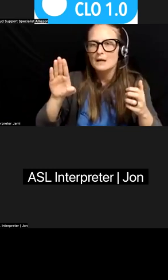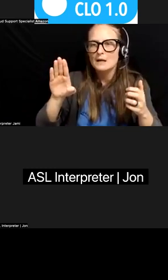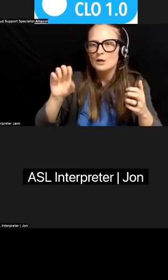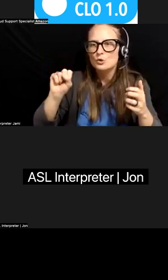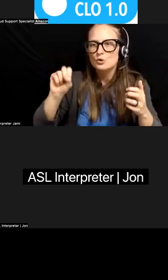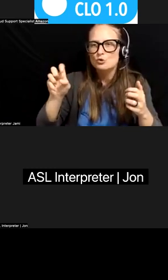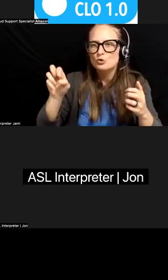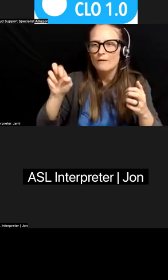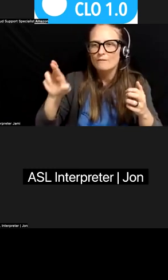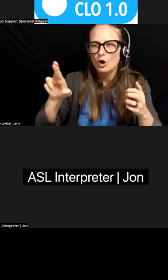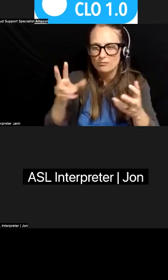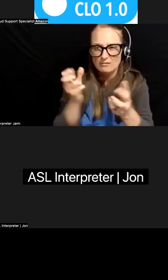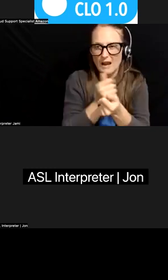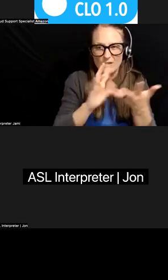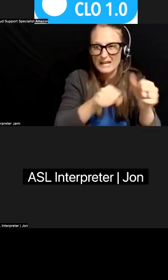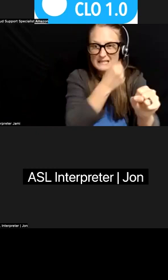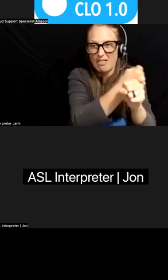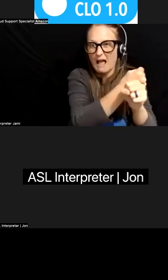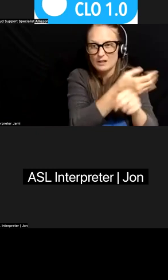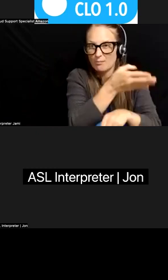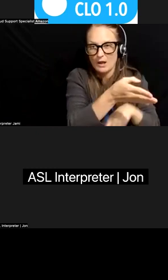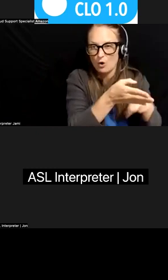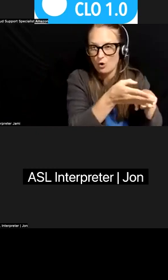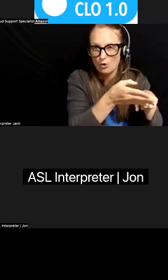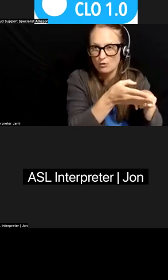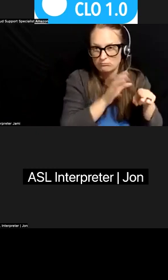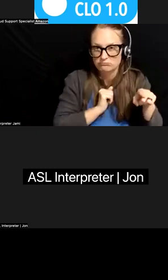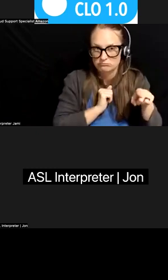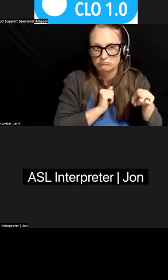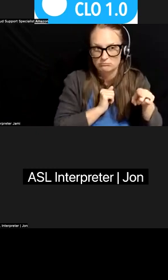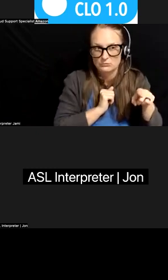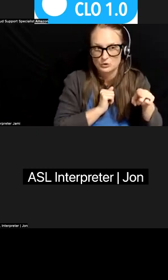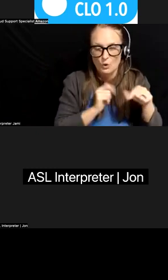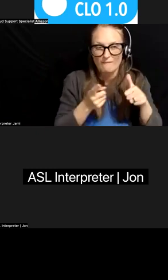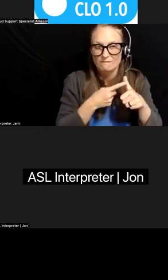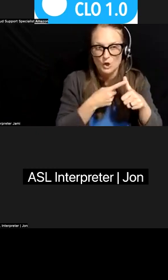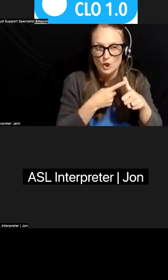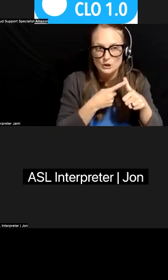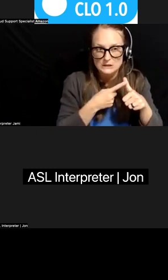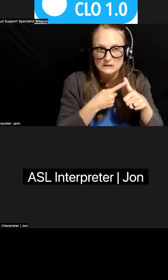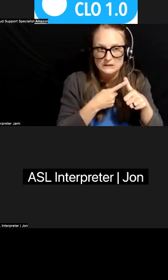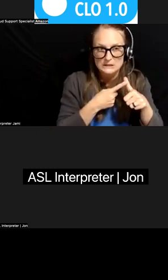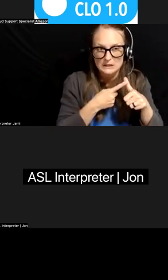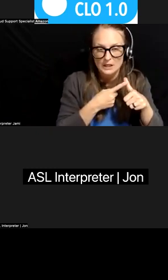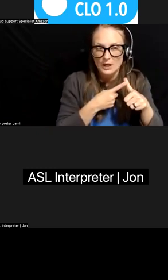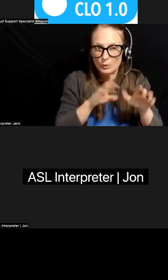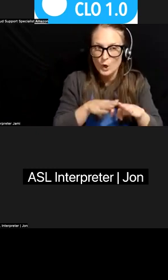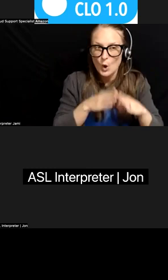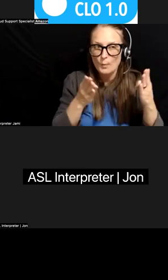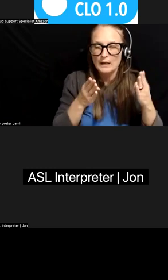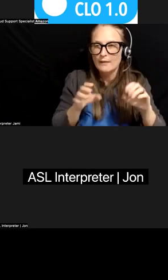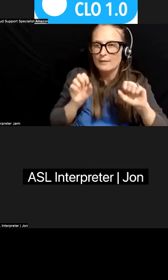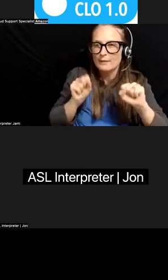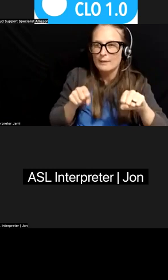Everything is locked up on that server. So we're just gonna open up. First thing is opening up is our ability to connect to it. That's called